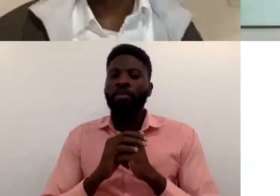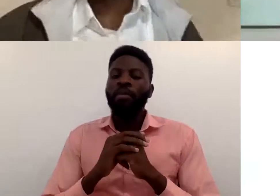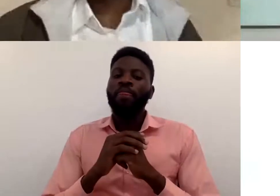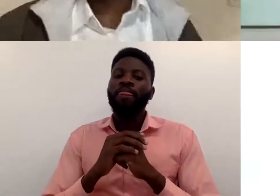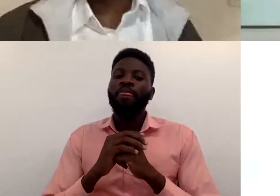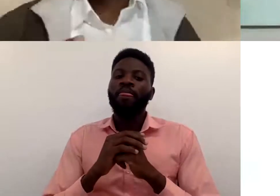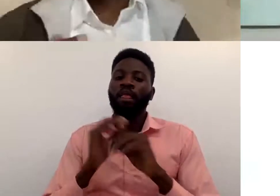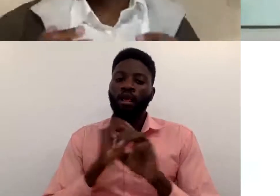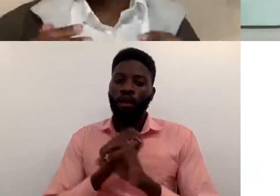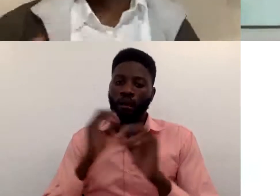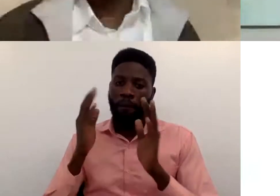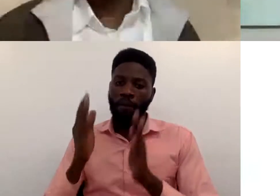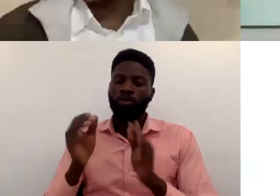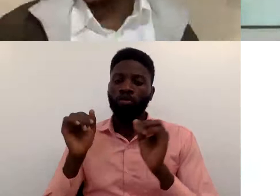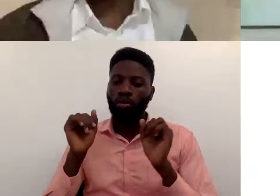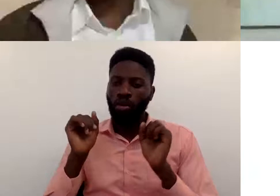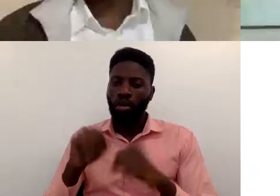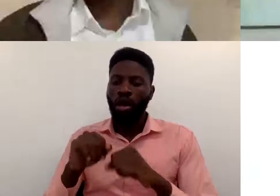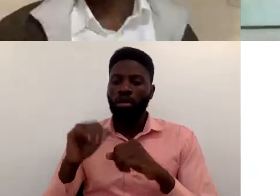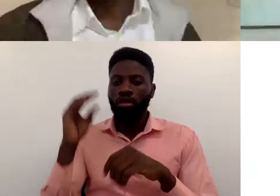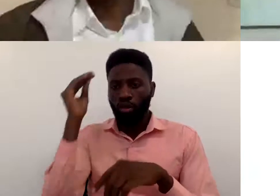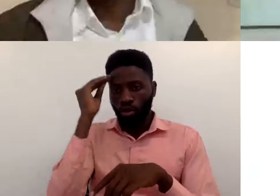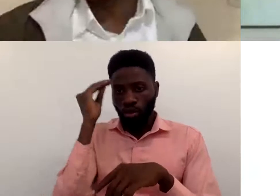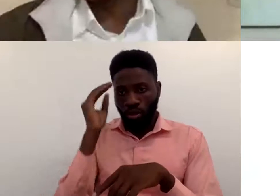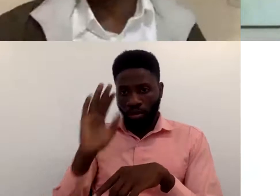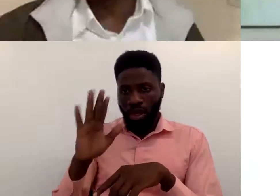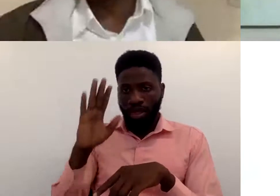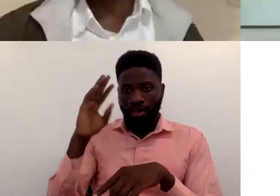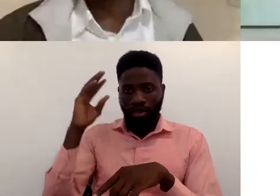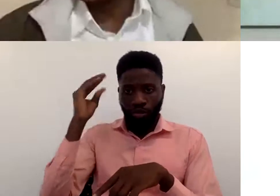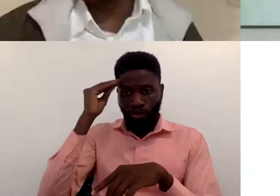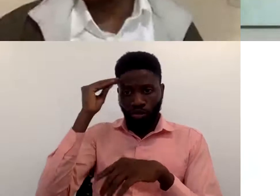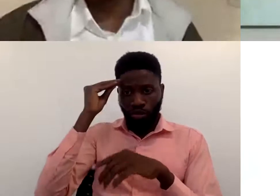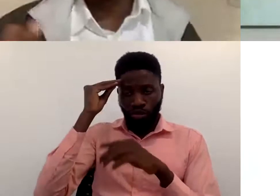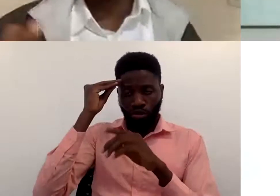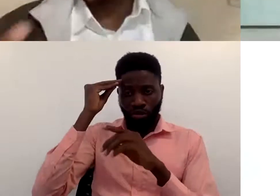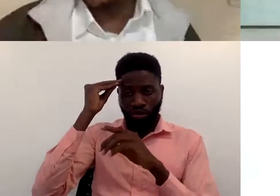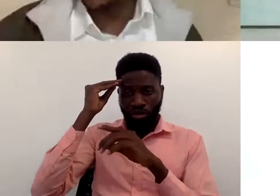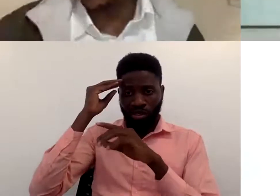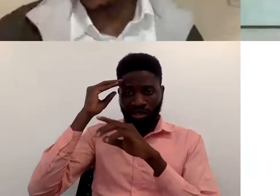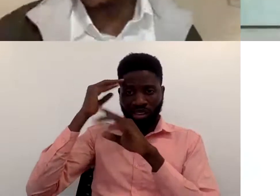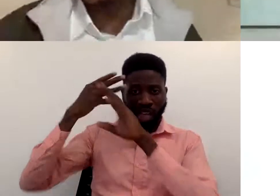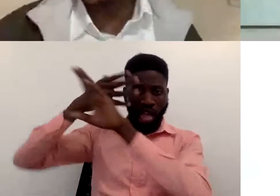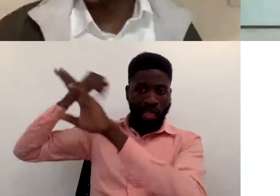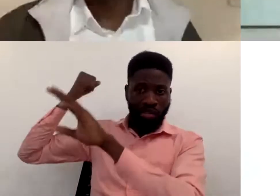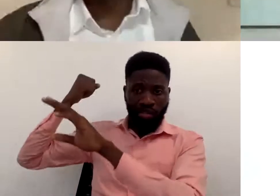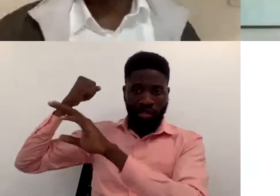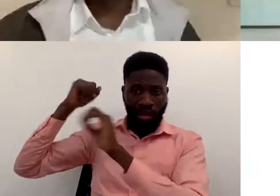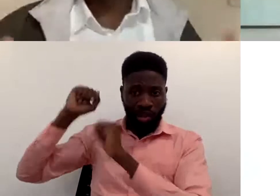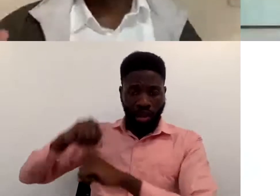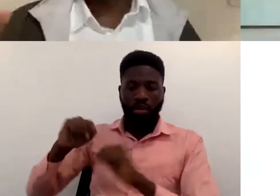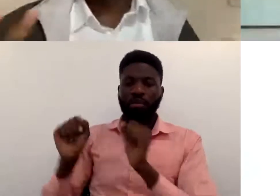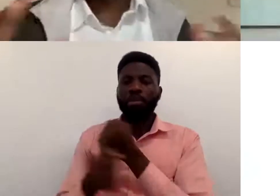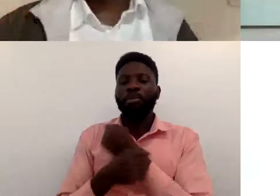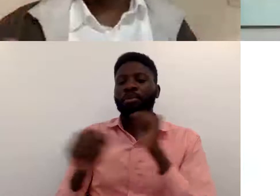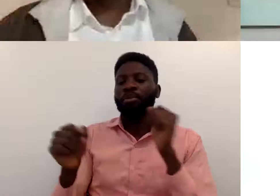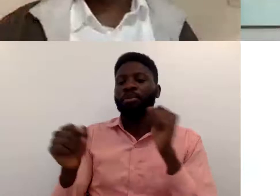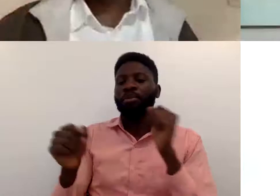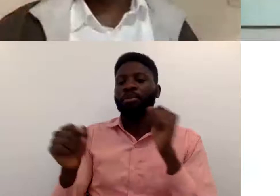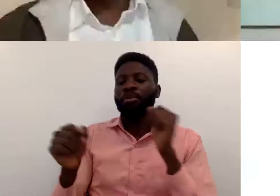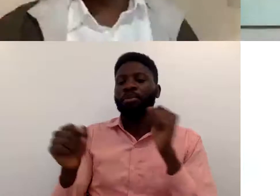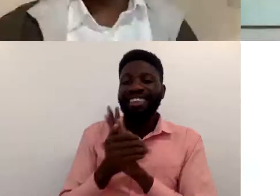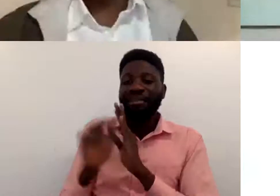no one can take your education out of you. No one can steal your professional cause. No one can steal